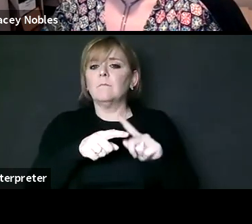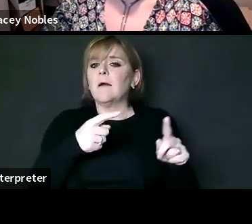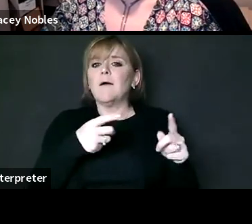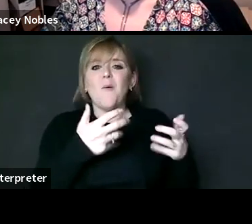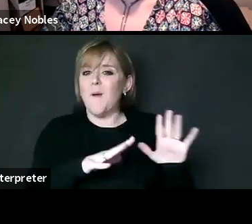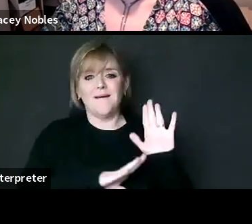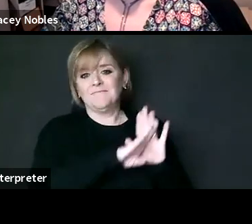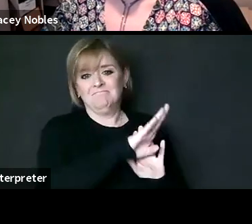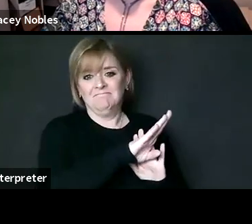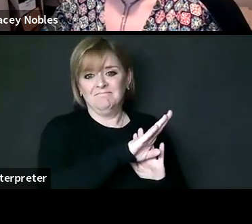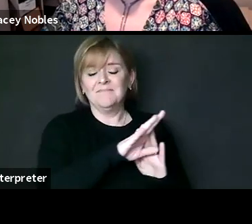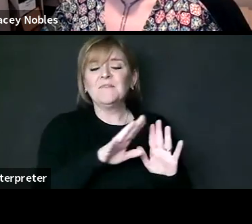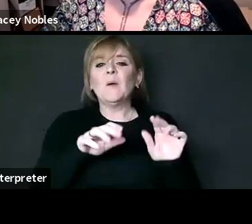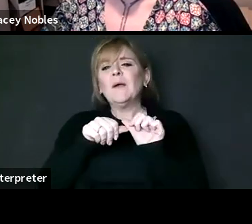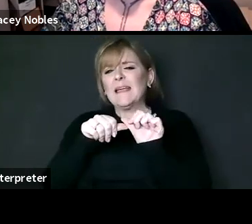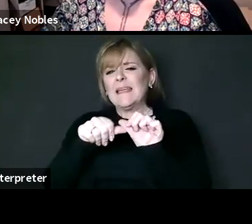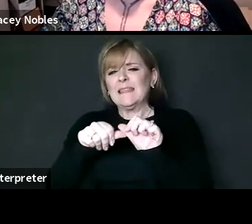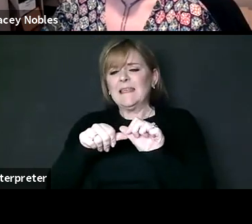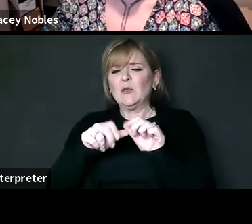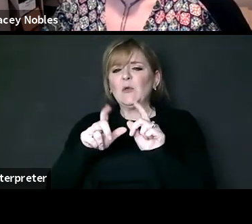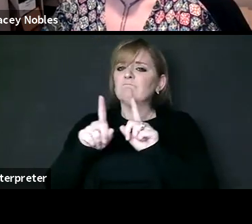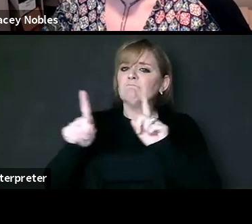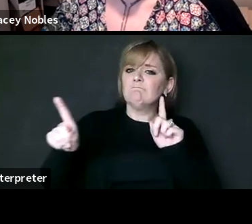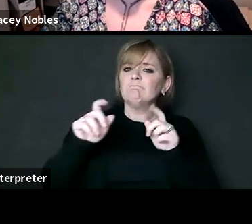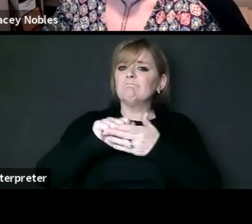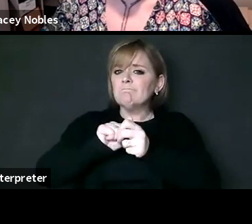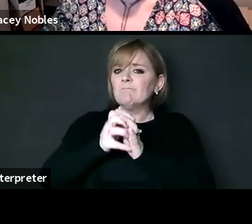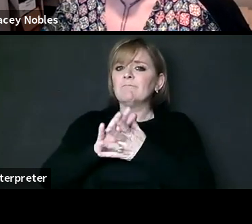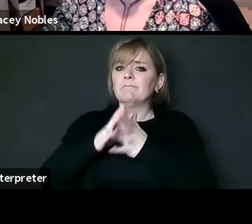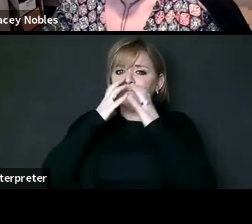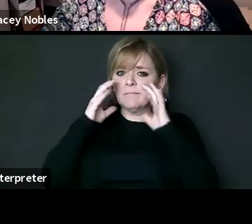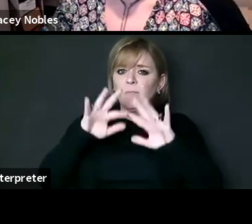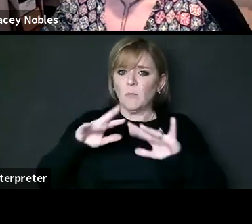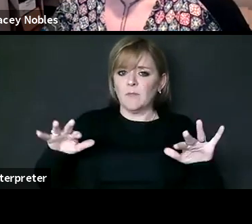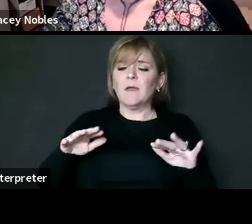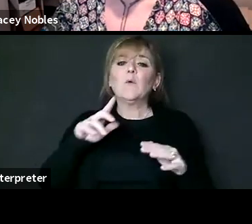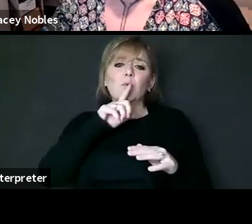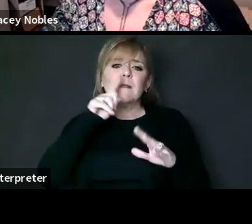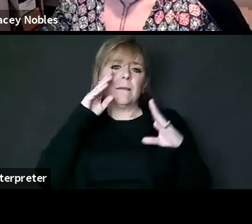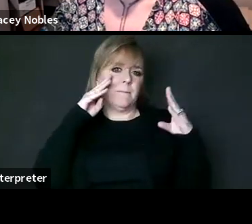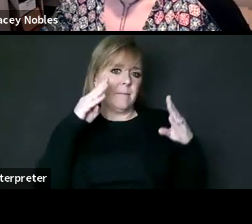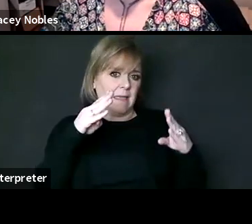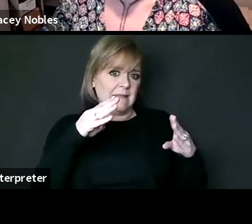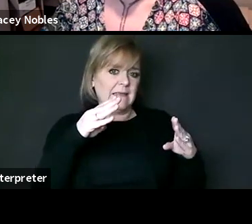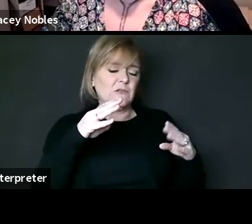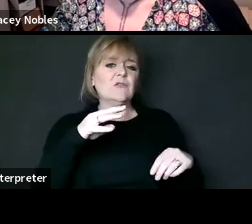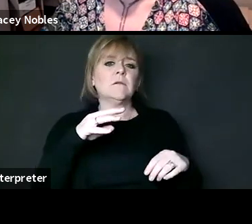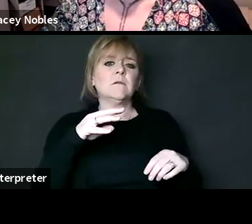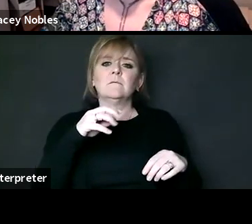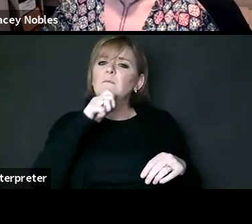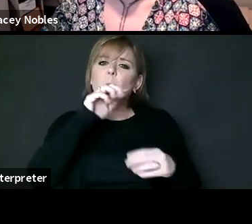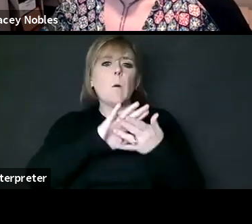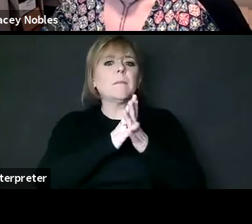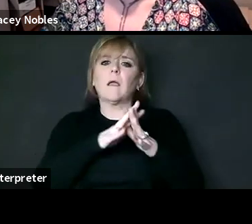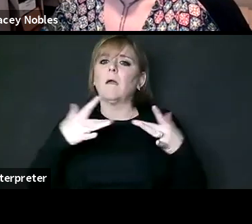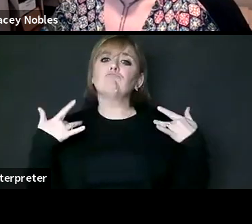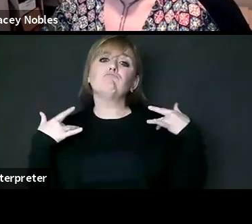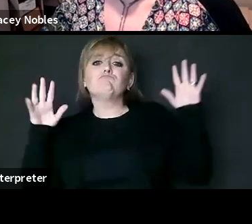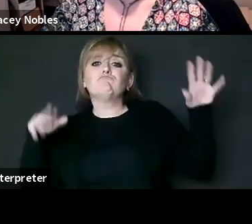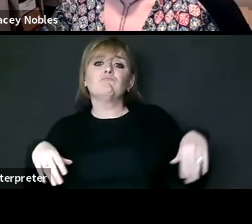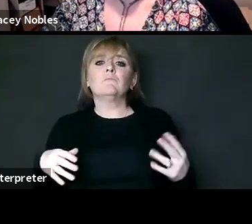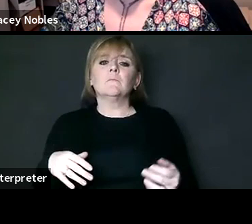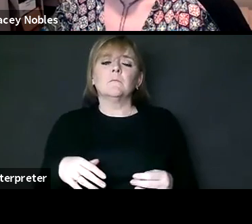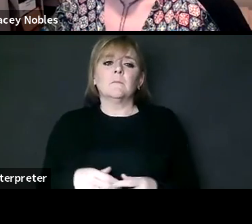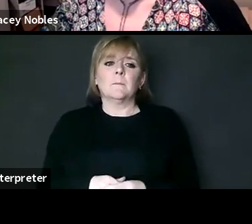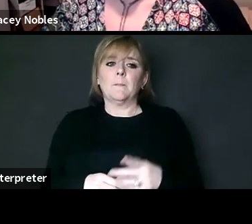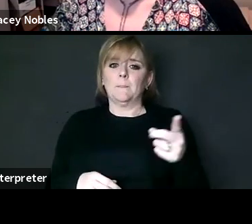job. But we just really need to pay attention to that and not let our guard down too much. And Jonathan, I would